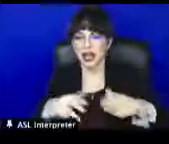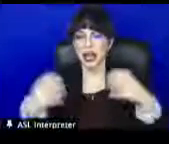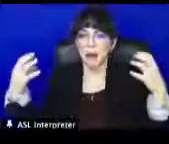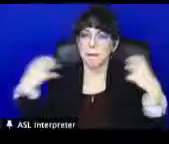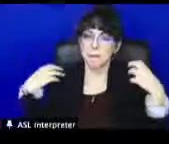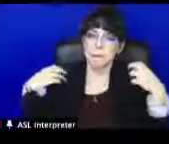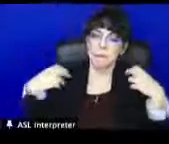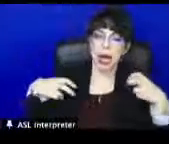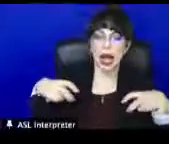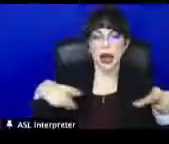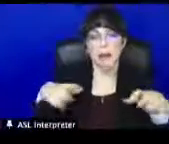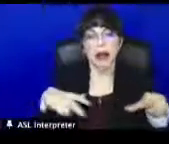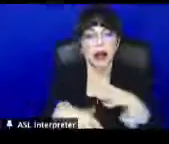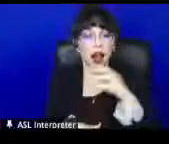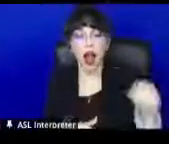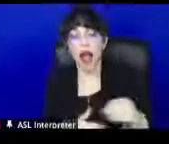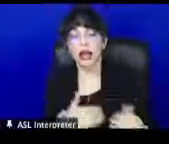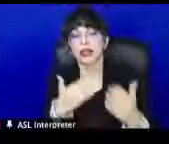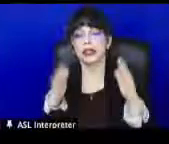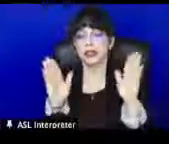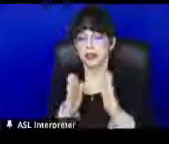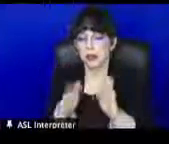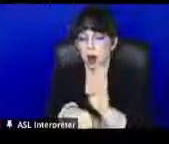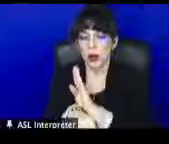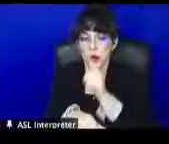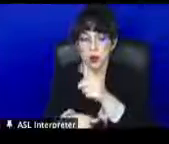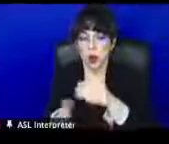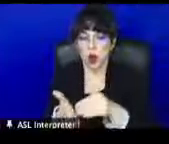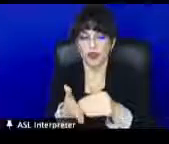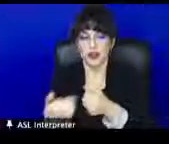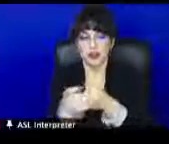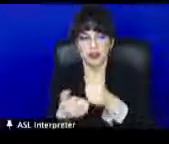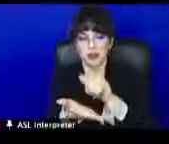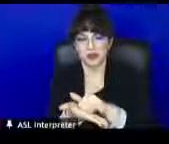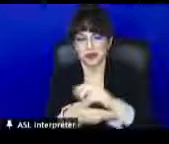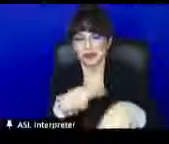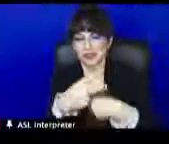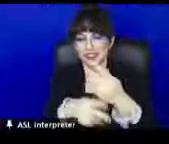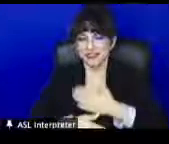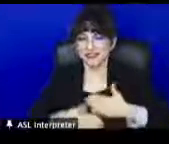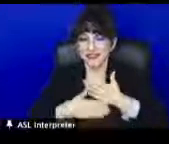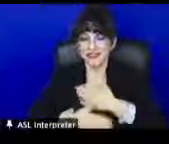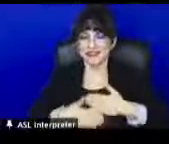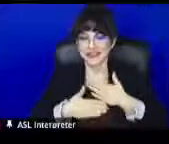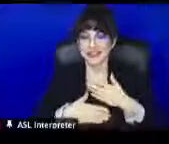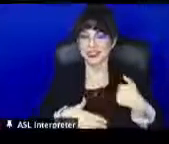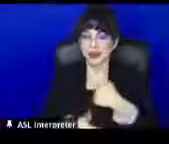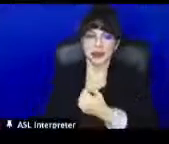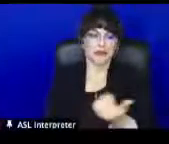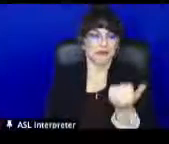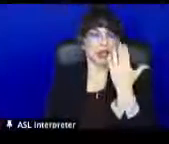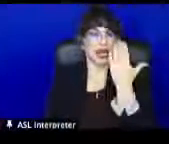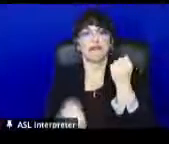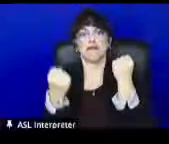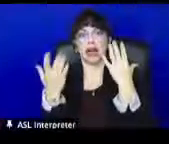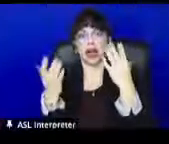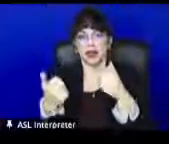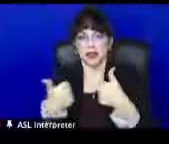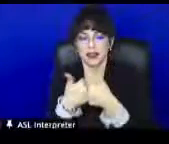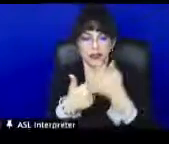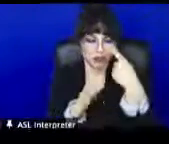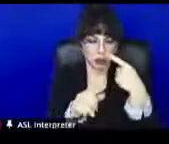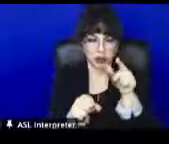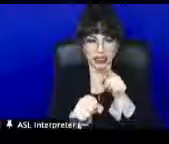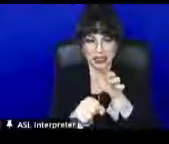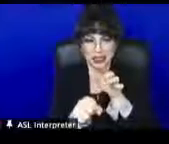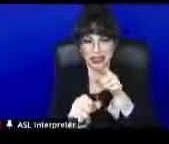small businesses that often support these recreational activities. We face many challenges, including adequate funding